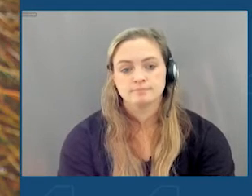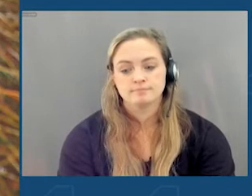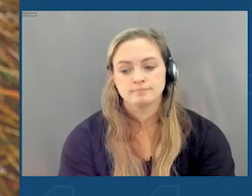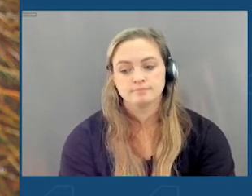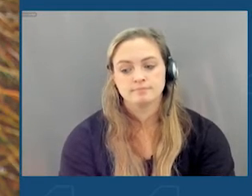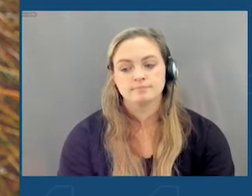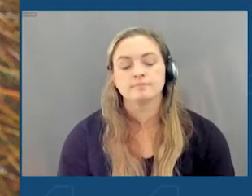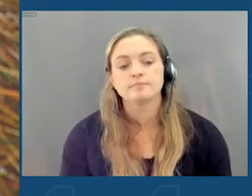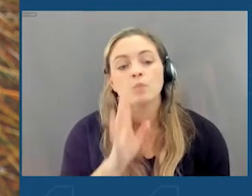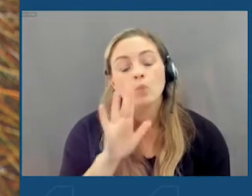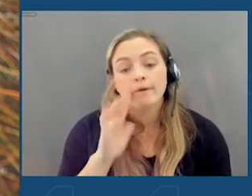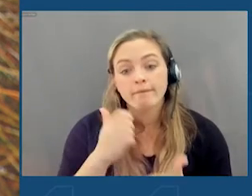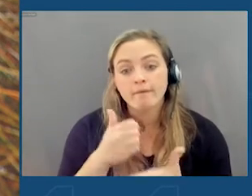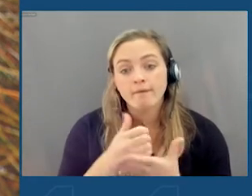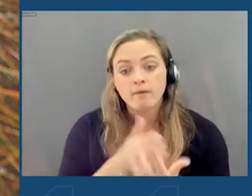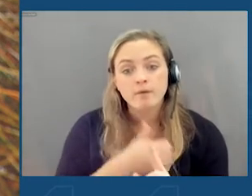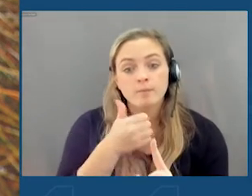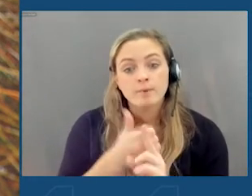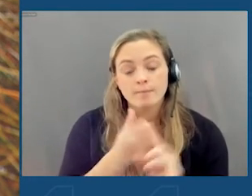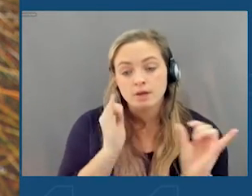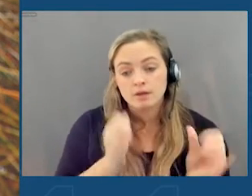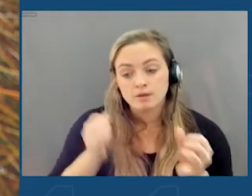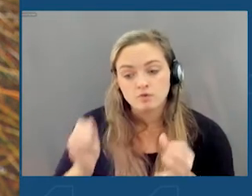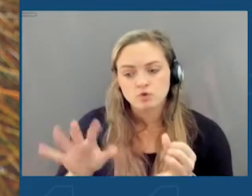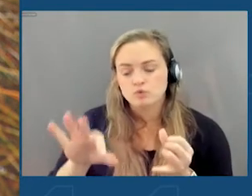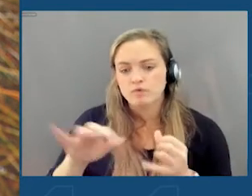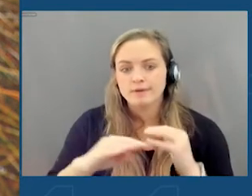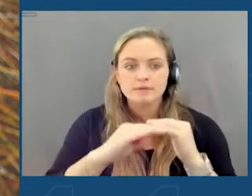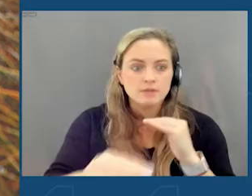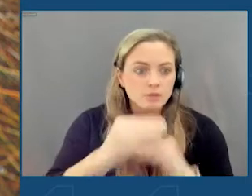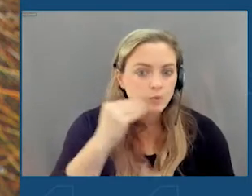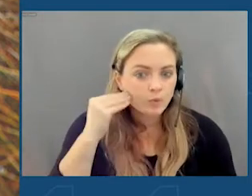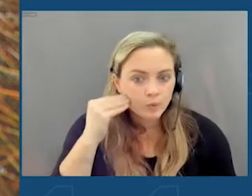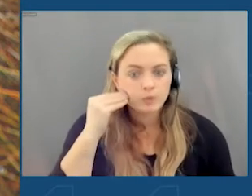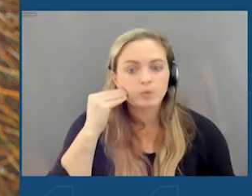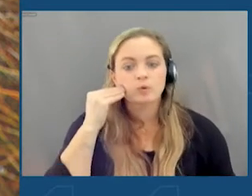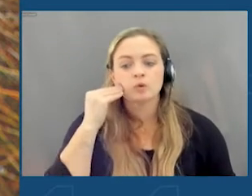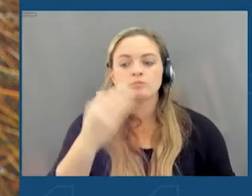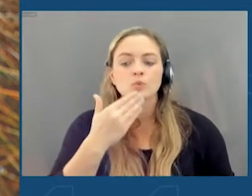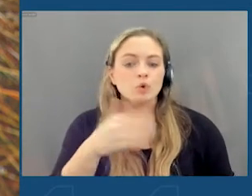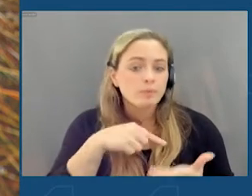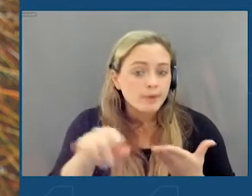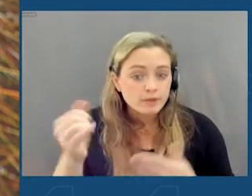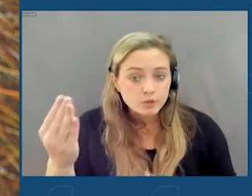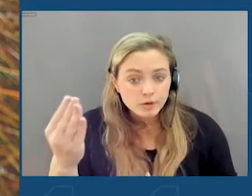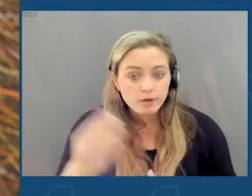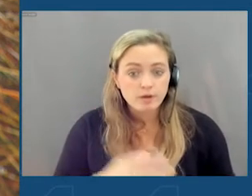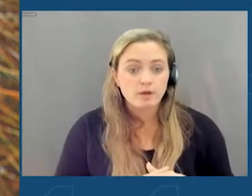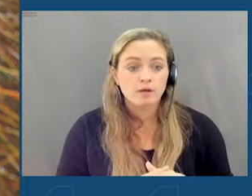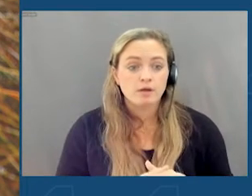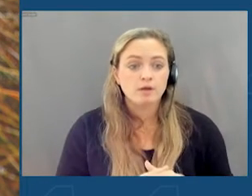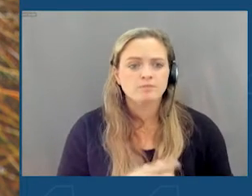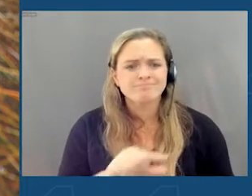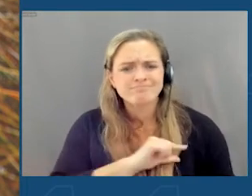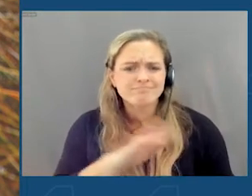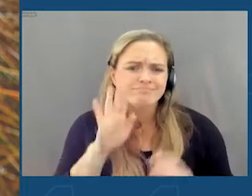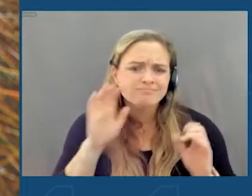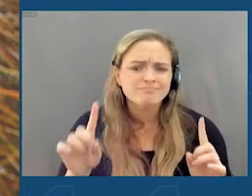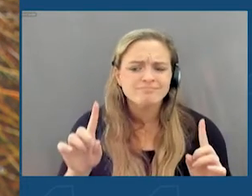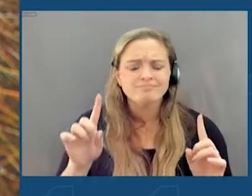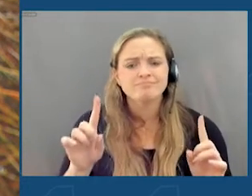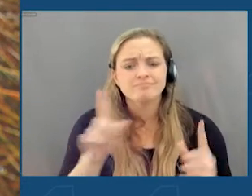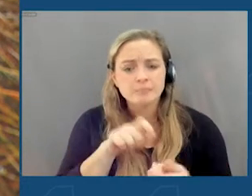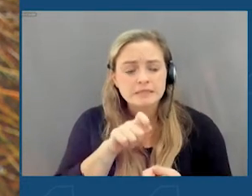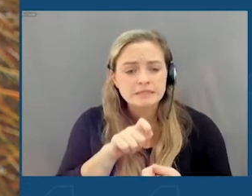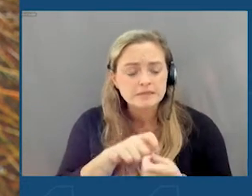It will help impacted individuals find stable homes and good-paying jobs and quality education, particularly